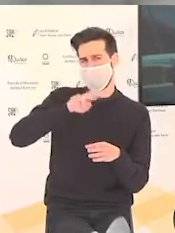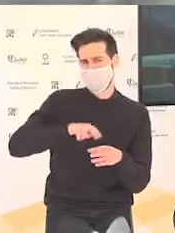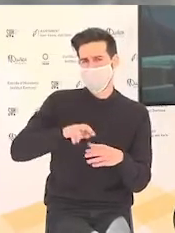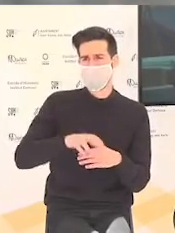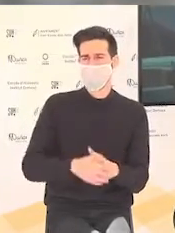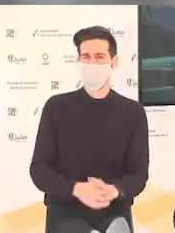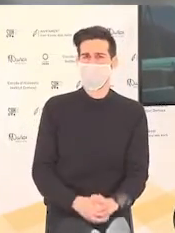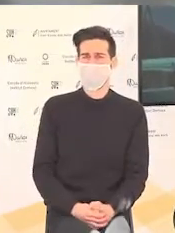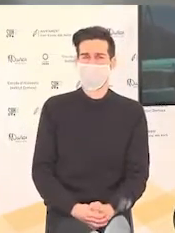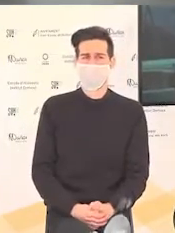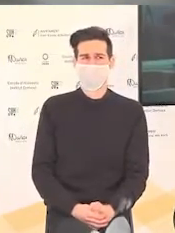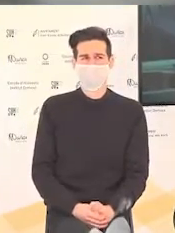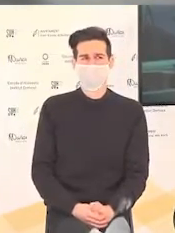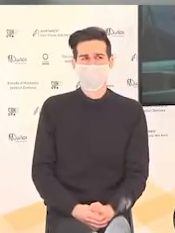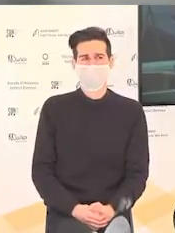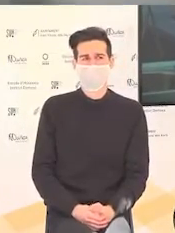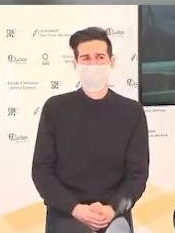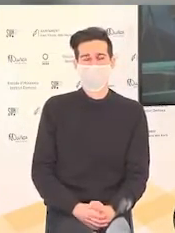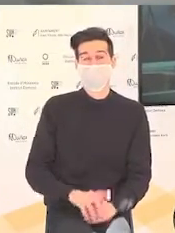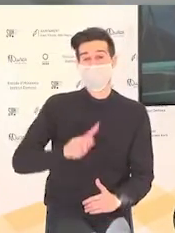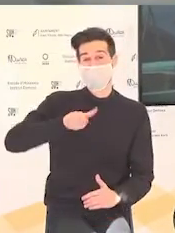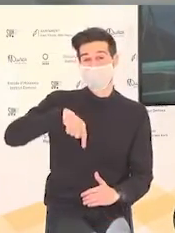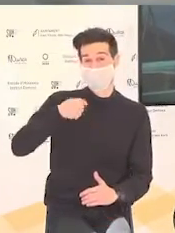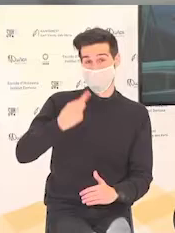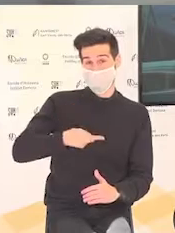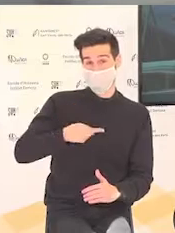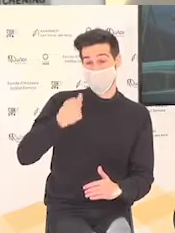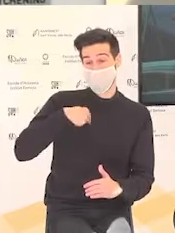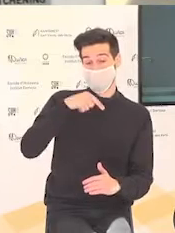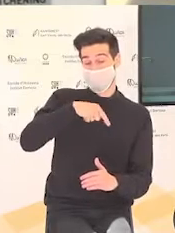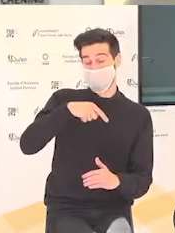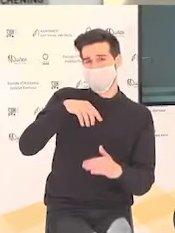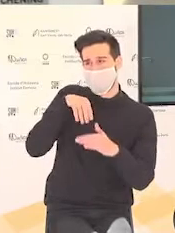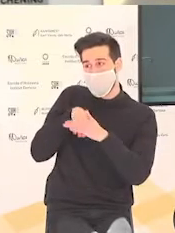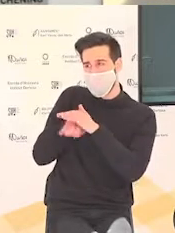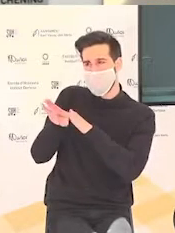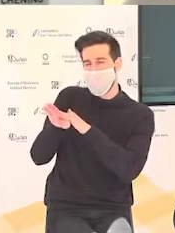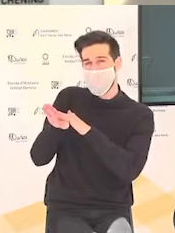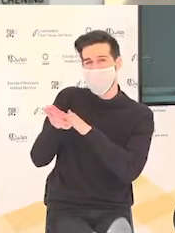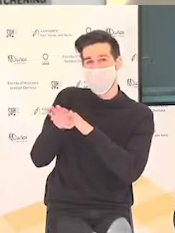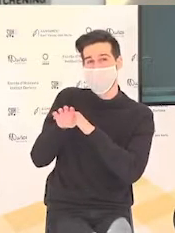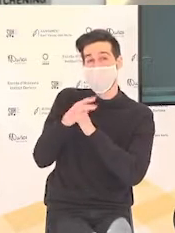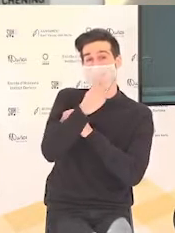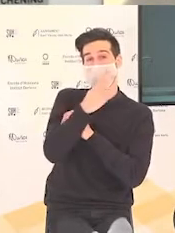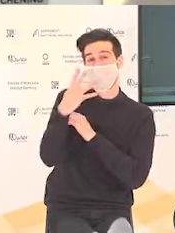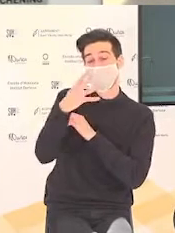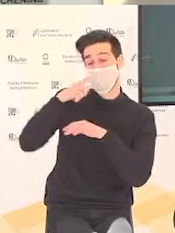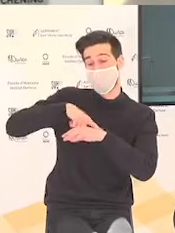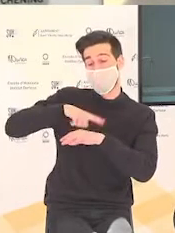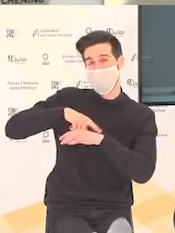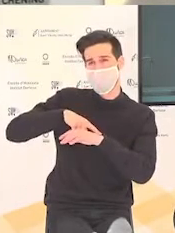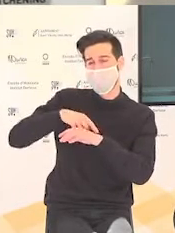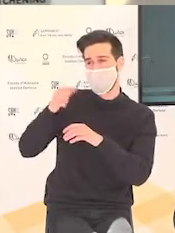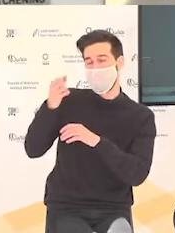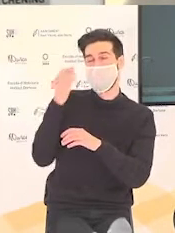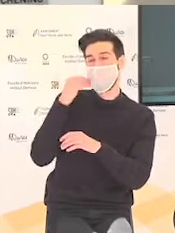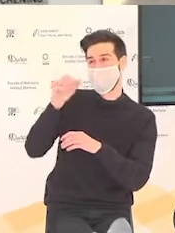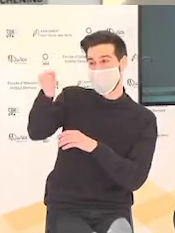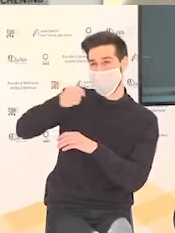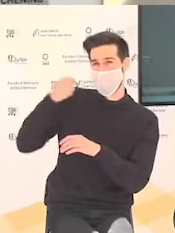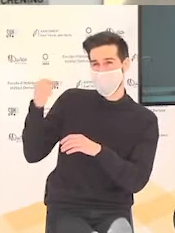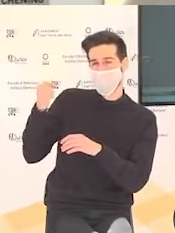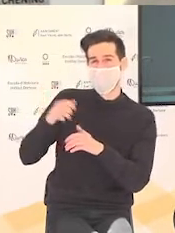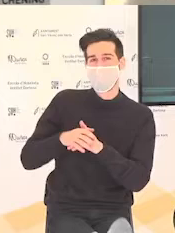for 24 hours. Luego esto se almacena en la nevera durante 24 horas. So we're all going to come back tomorrow. Así que volvemos